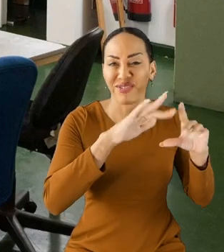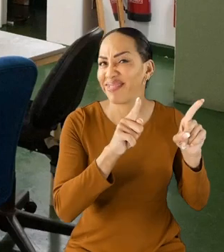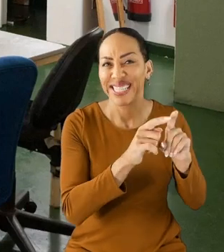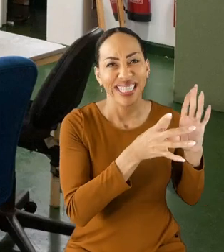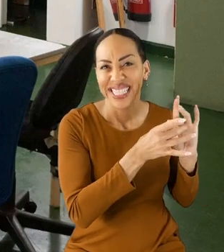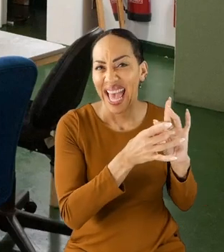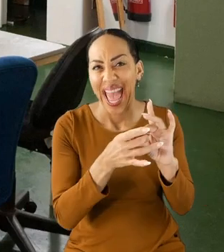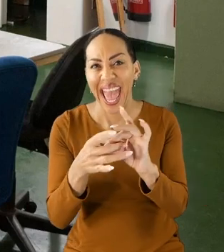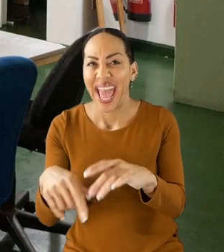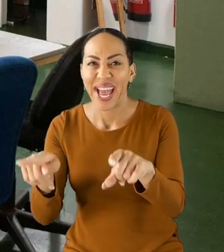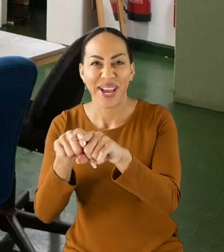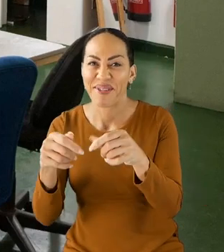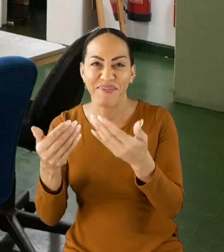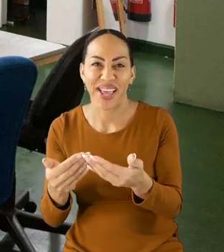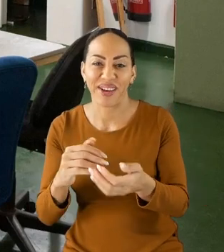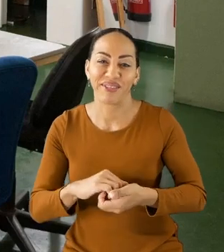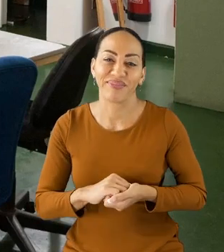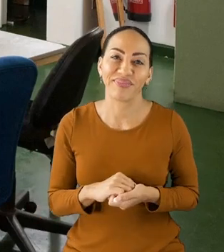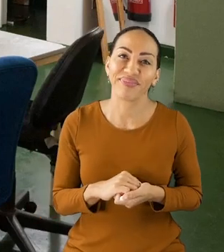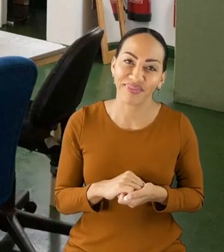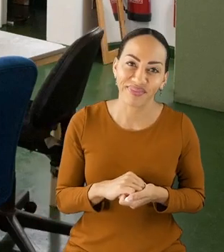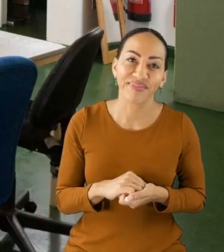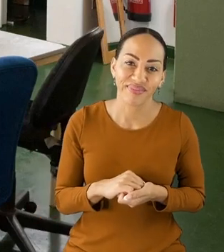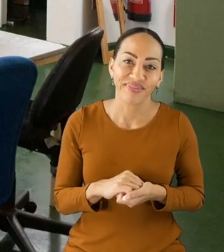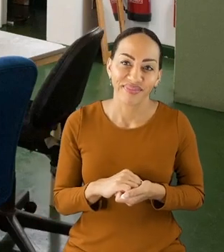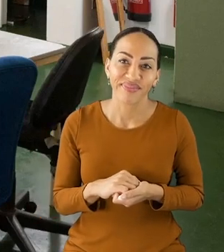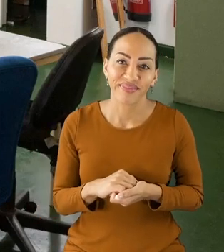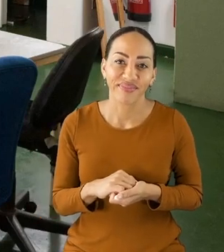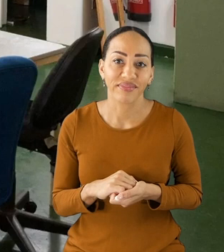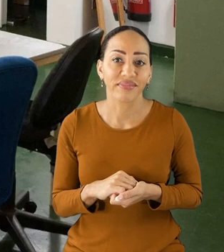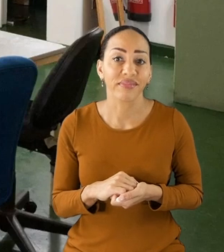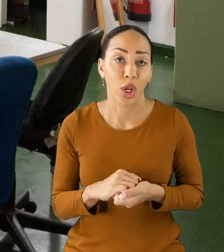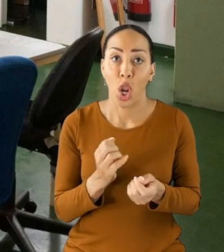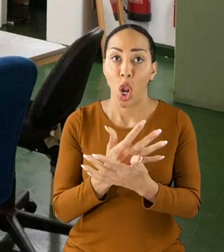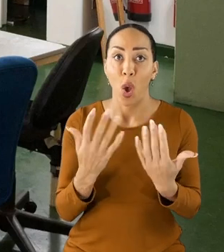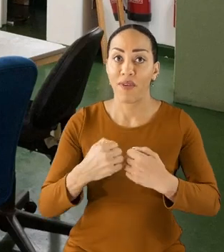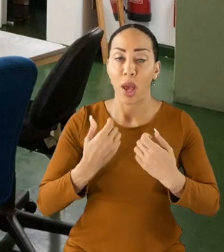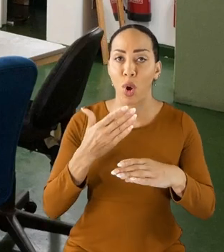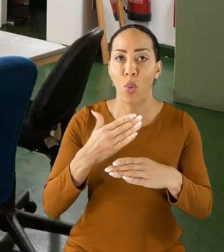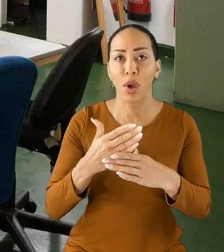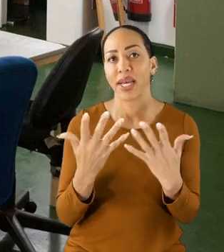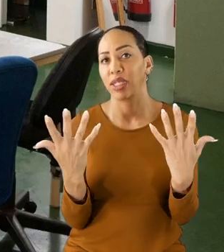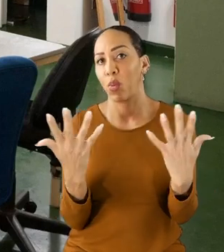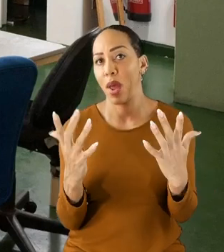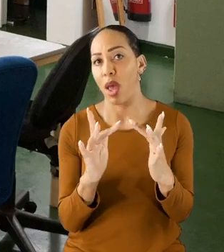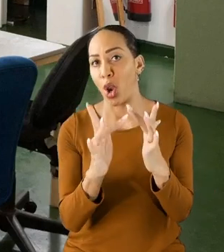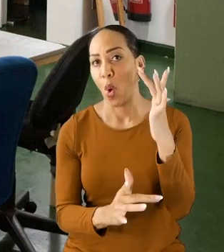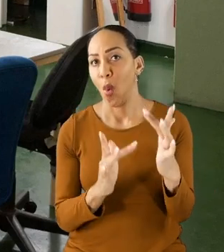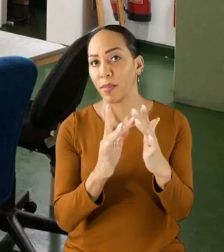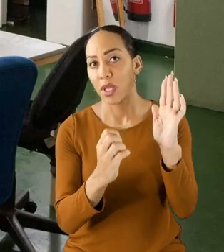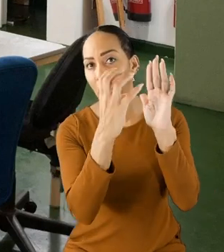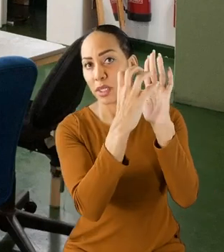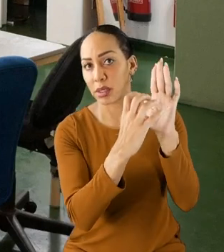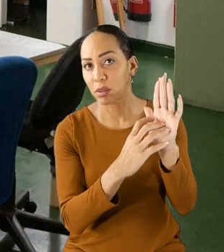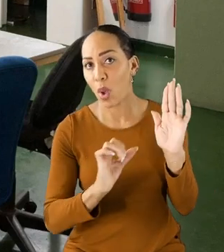vision. So a lot of what we do can be seen on our website, which is sort of what we are